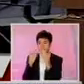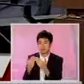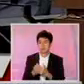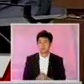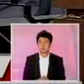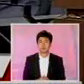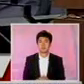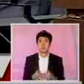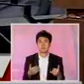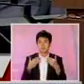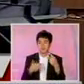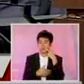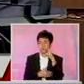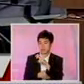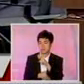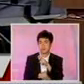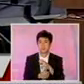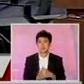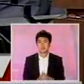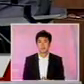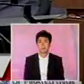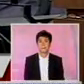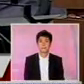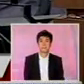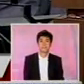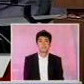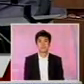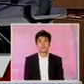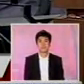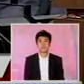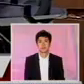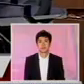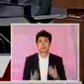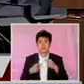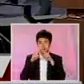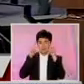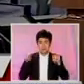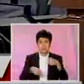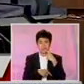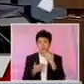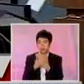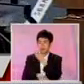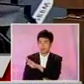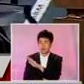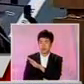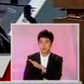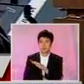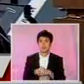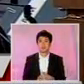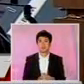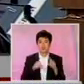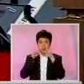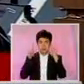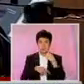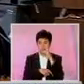naman po ako sa testigo, sa witness. In the subpoena issued to you, good afternoon, Mr. Witness. Good afternoon, sir. In the